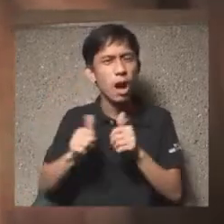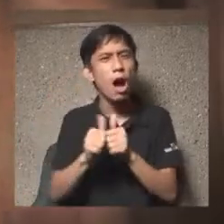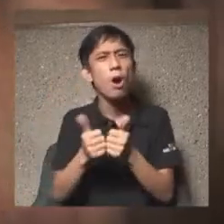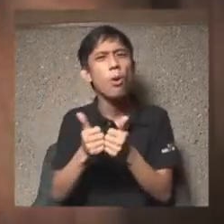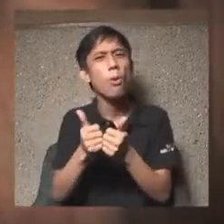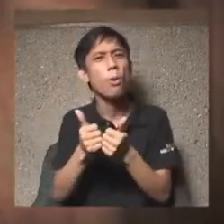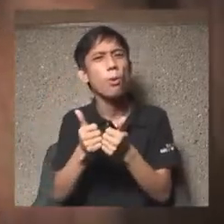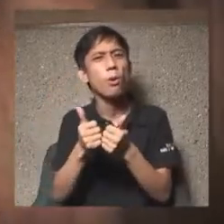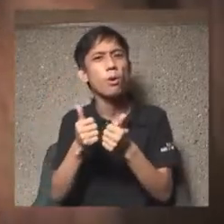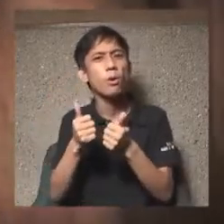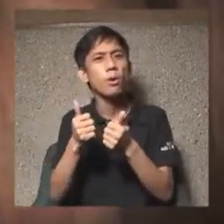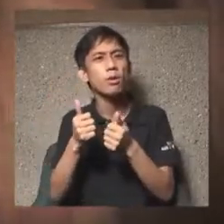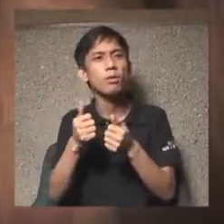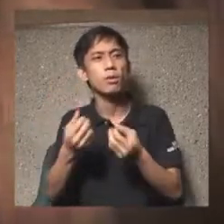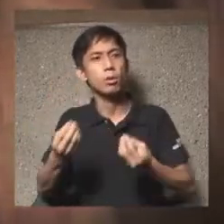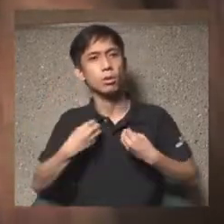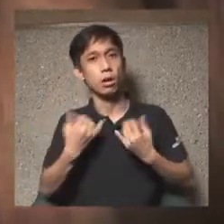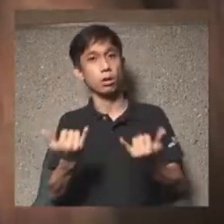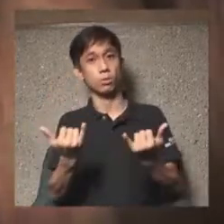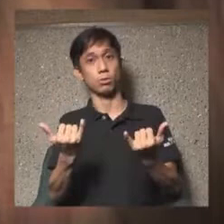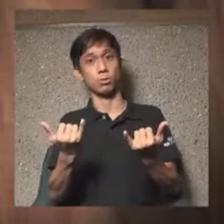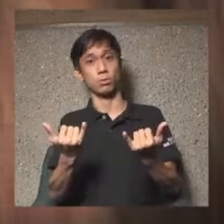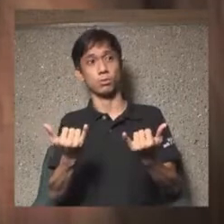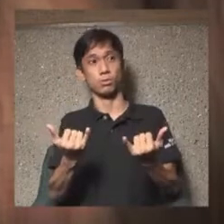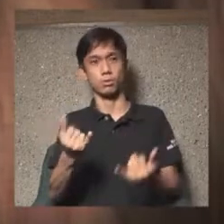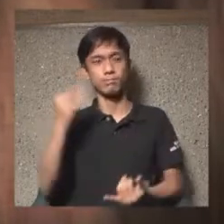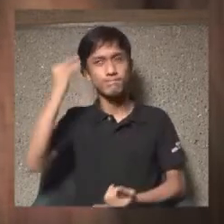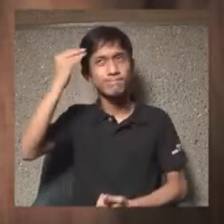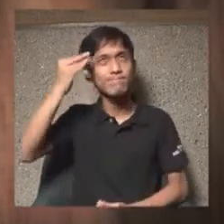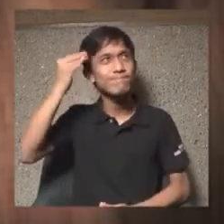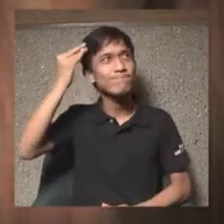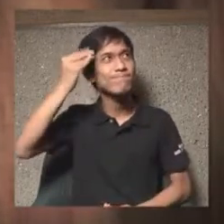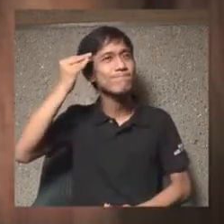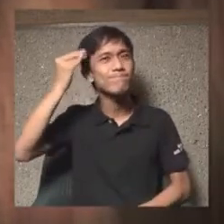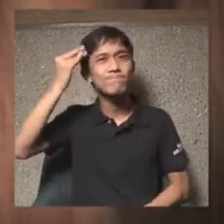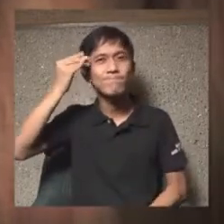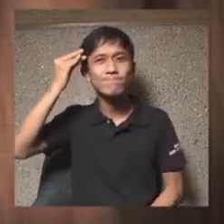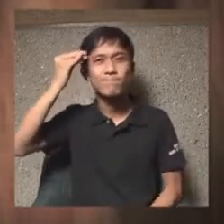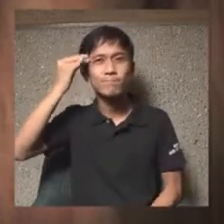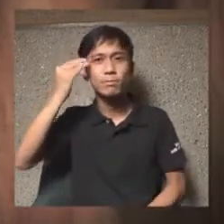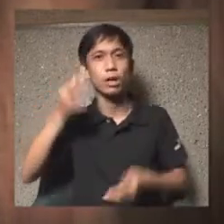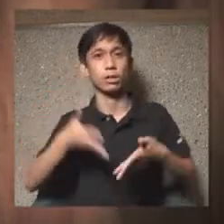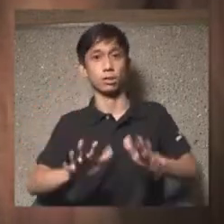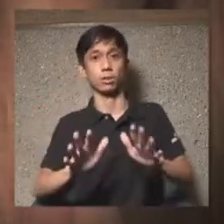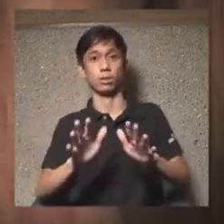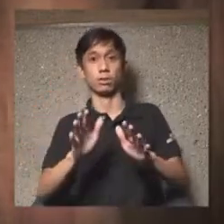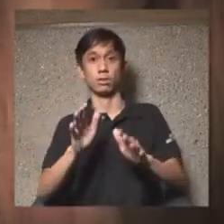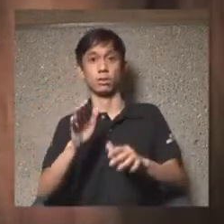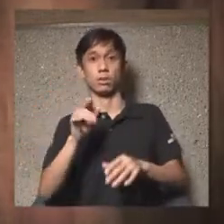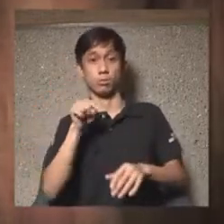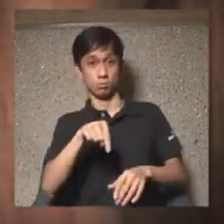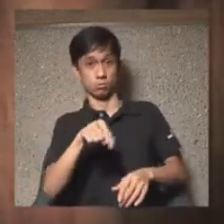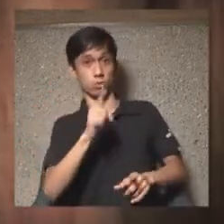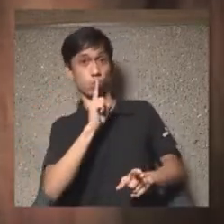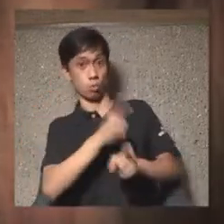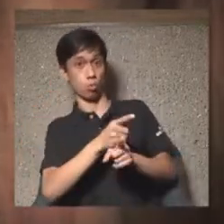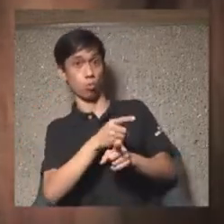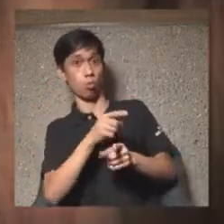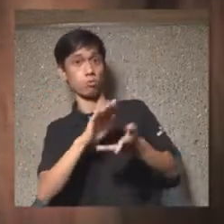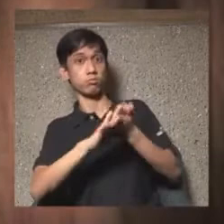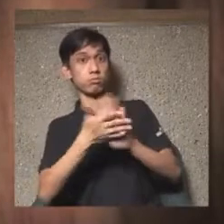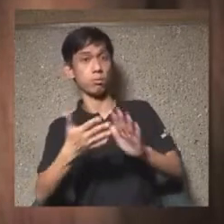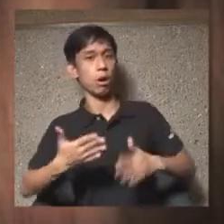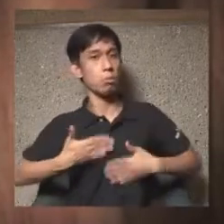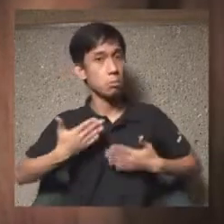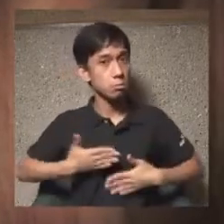And the only way to truly enjoy a blessing is to receive it according